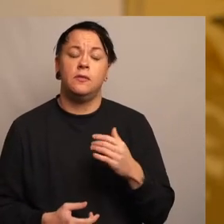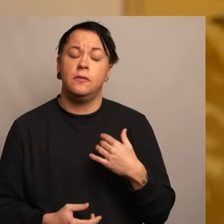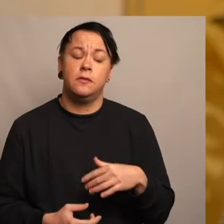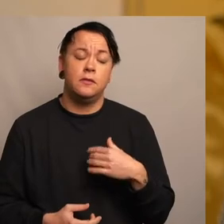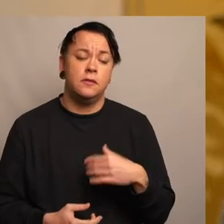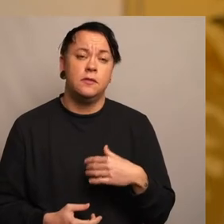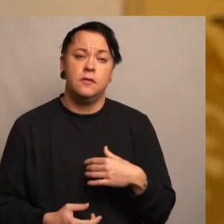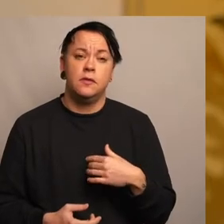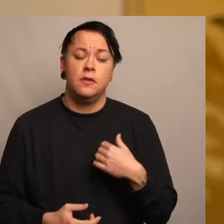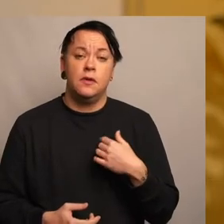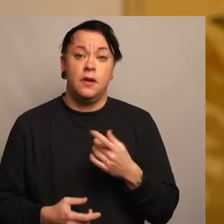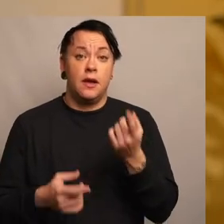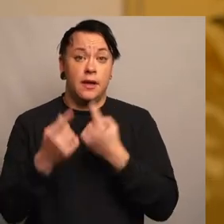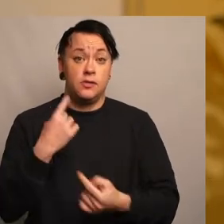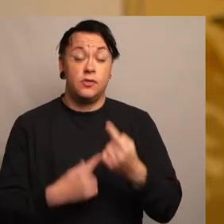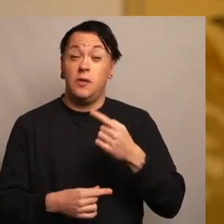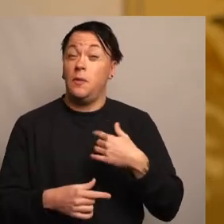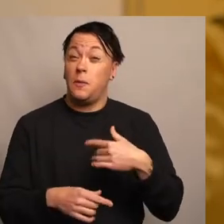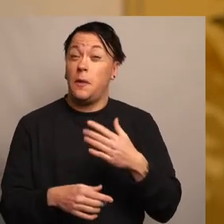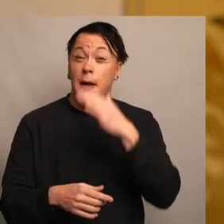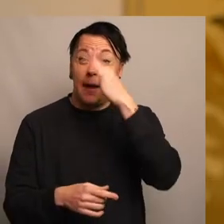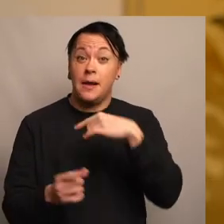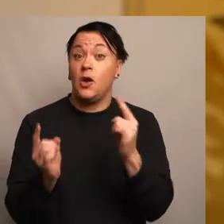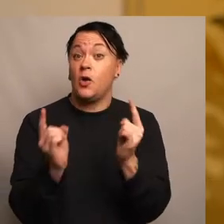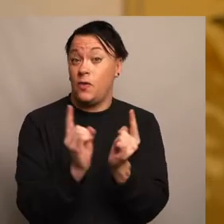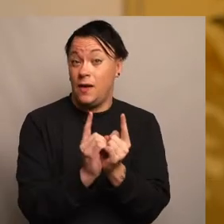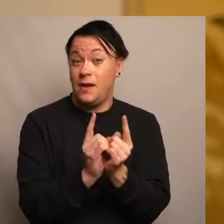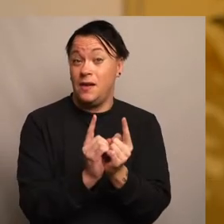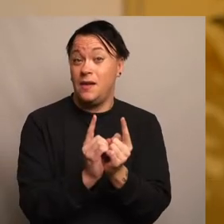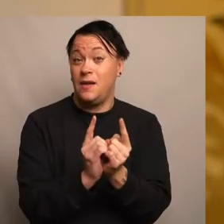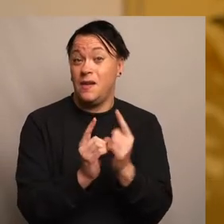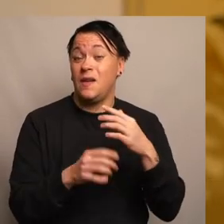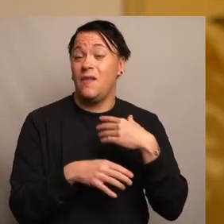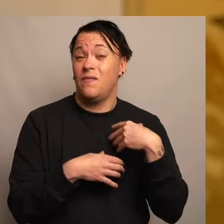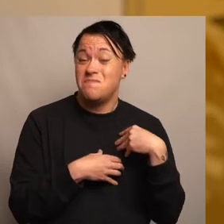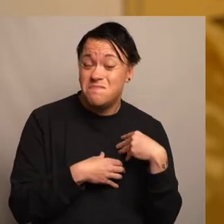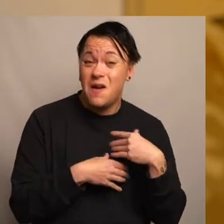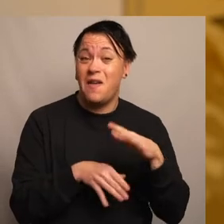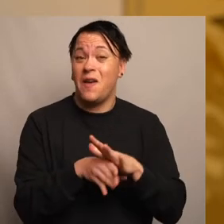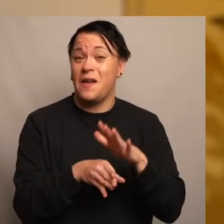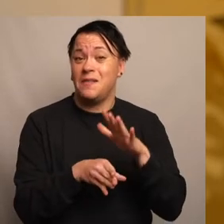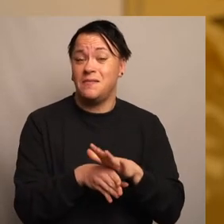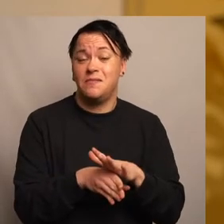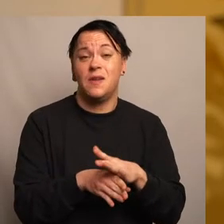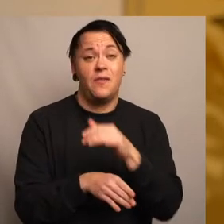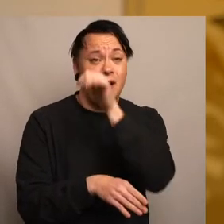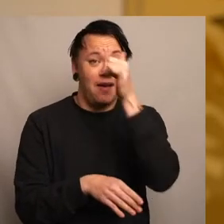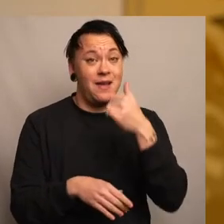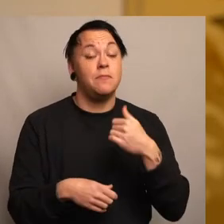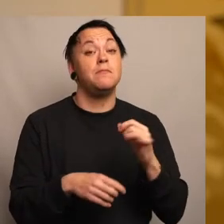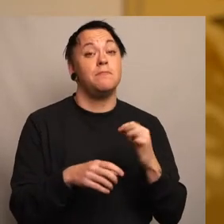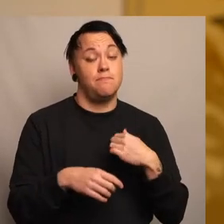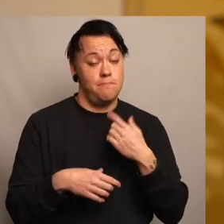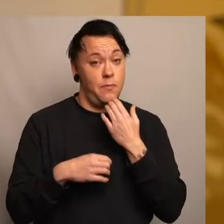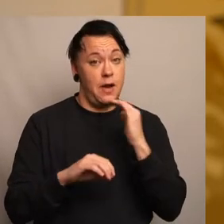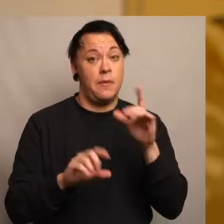it's so uncomfortable. I want to take this for a better place and also talking about safe spaces and also